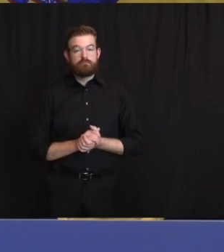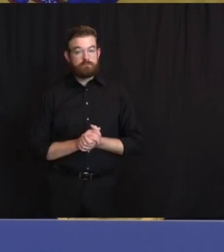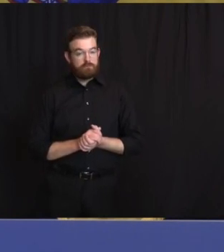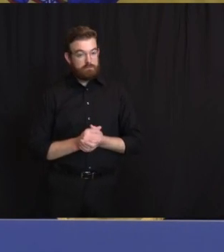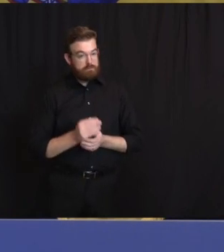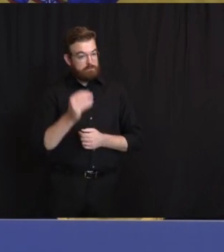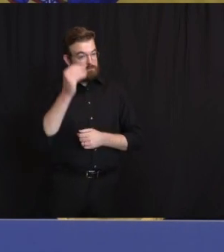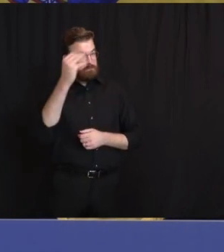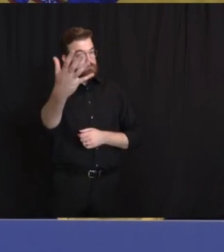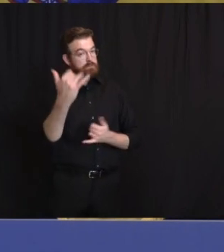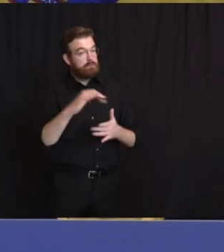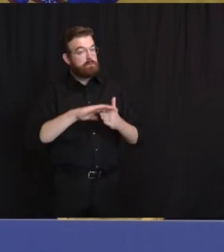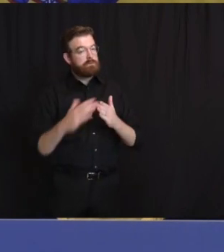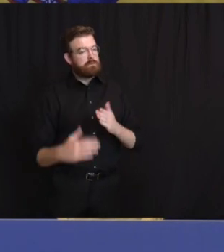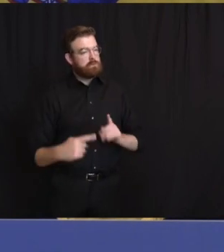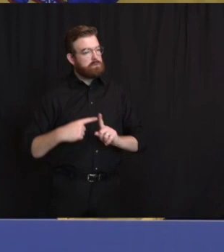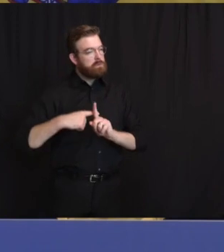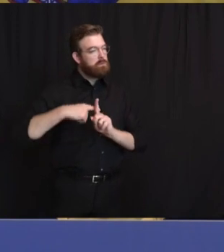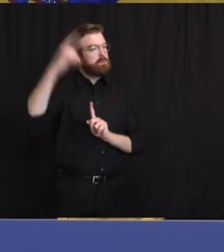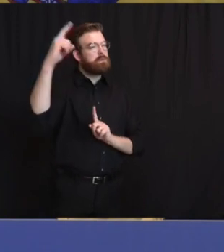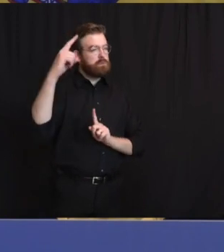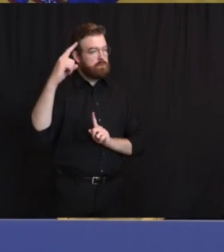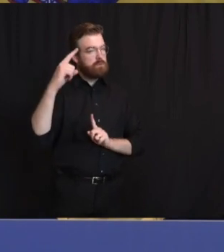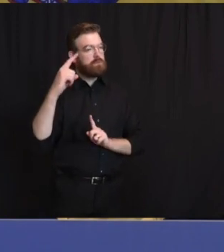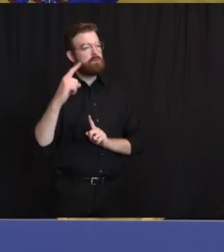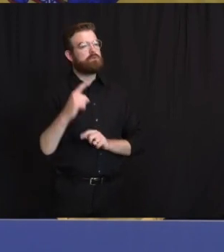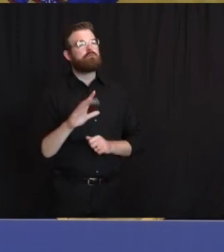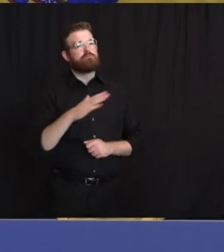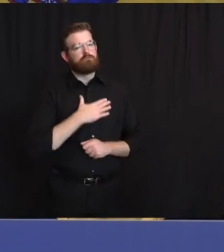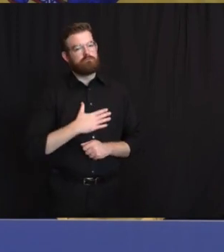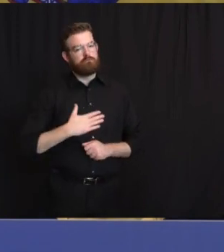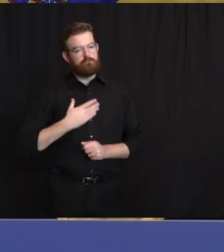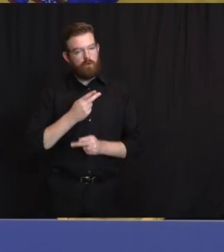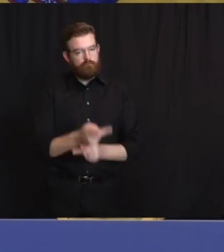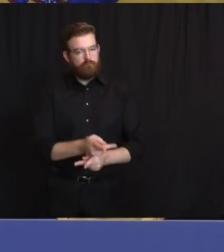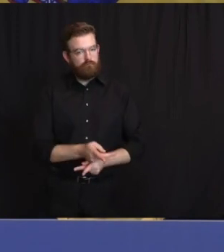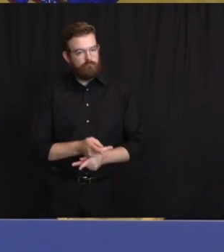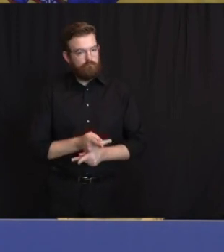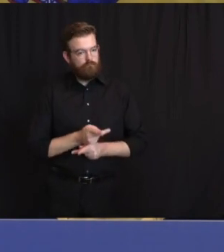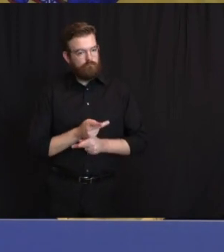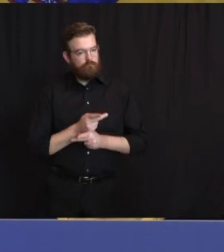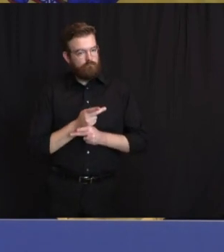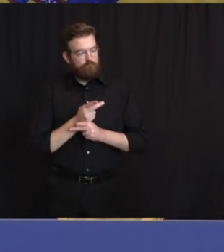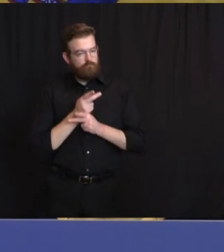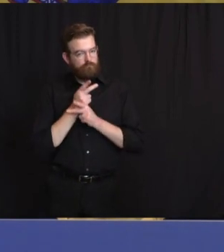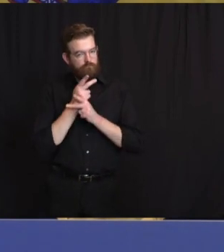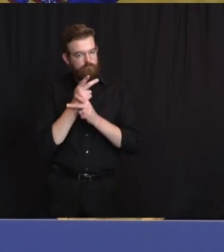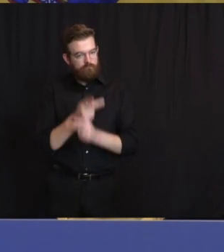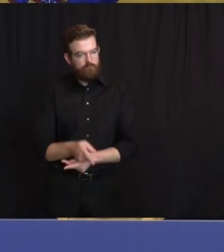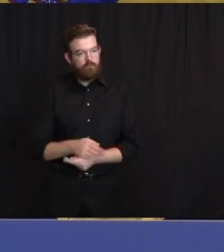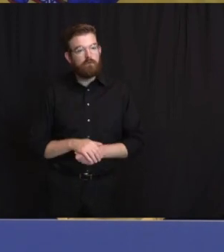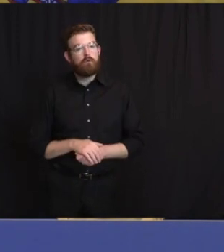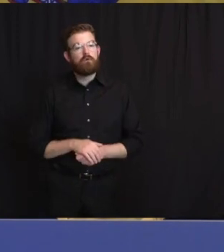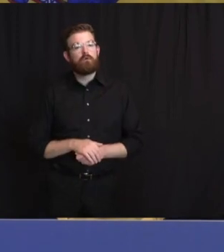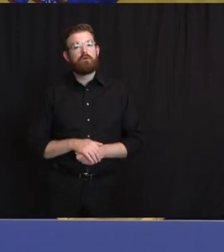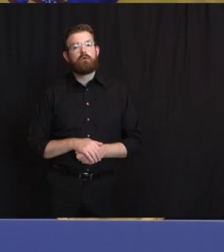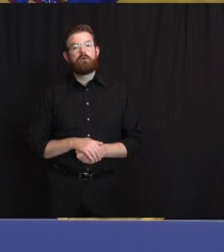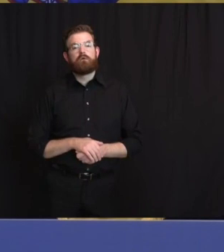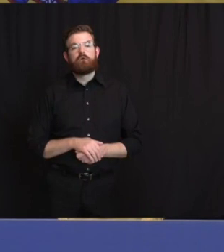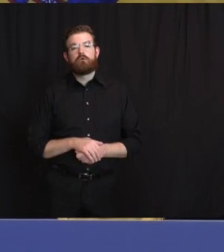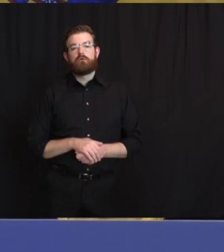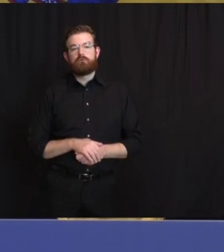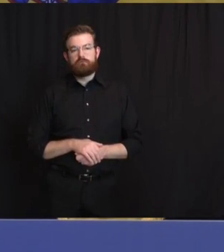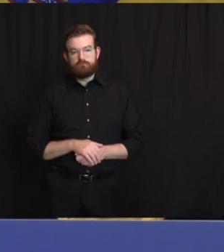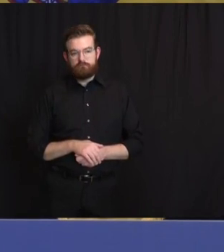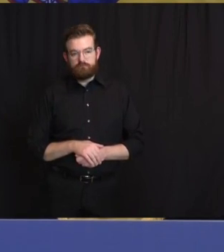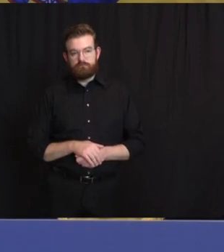need you to be particularly be careful, both in just public safety generally, but specifically